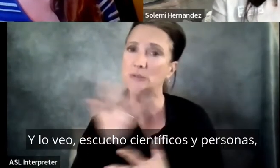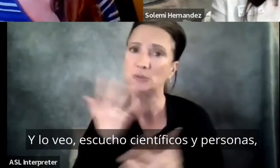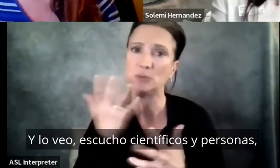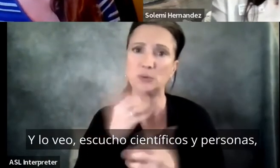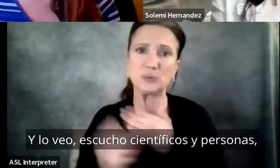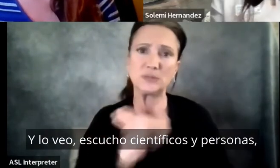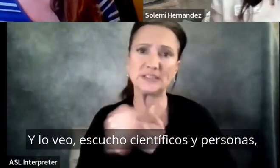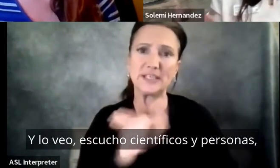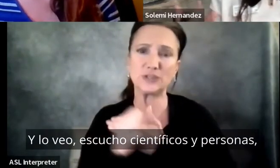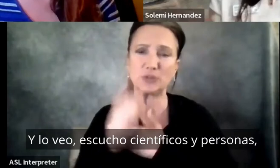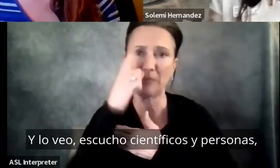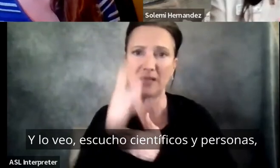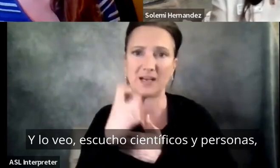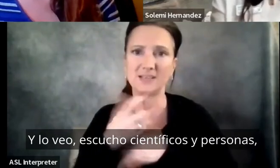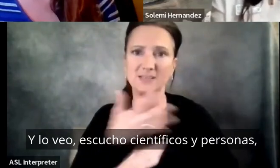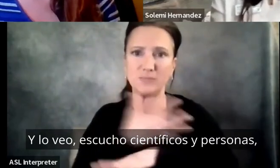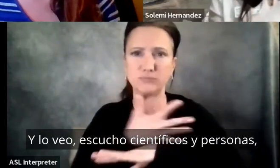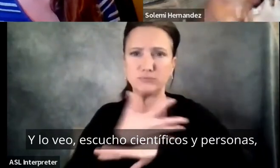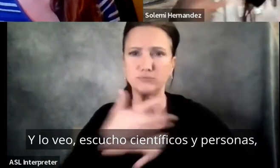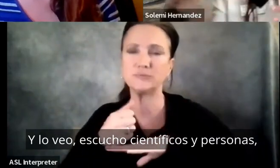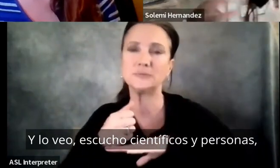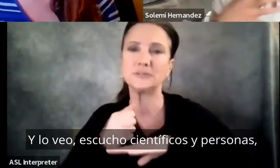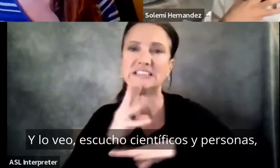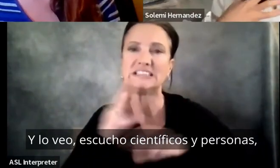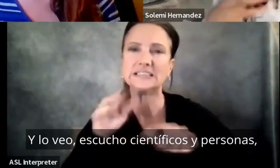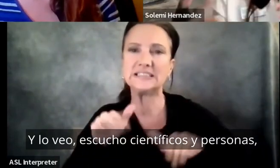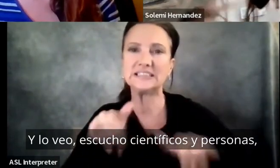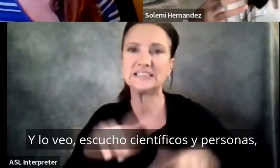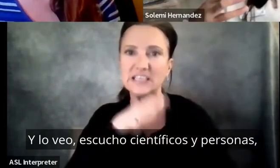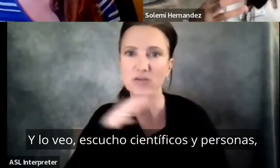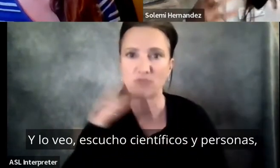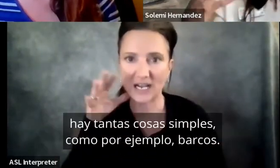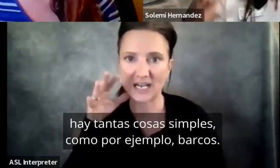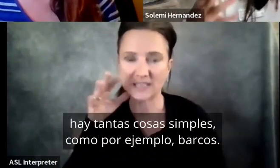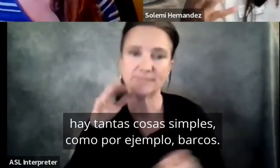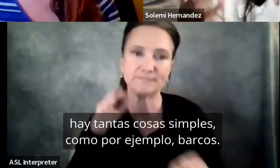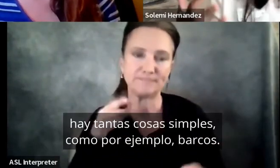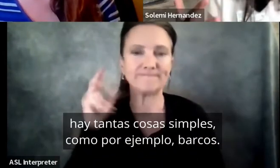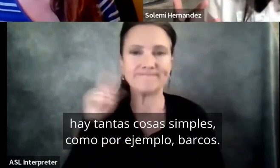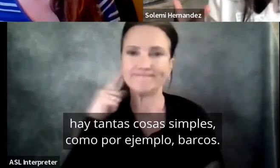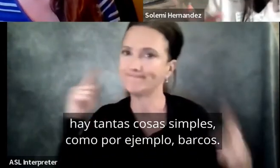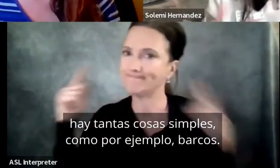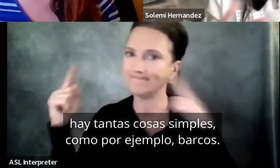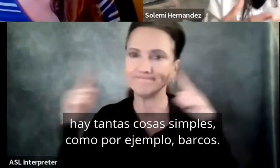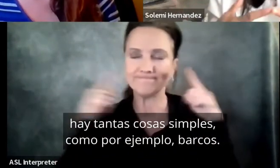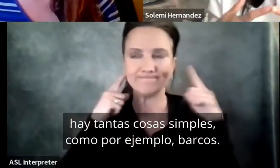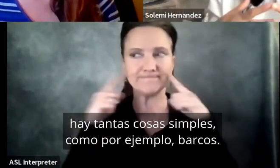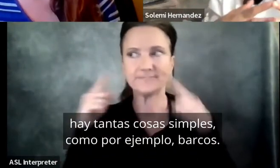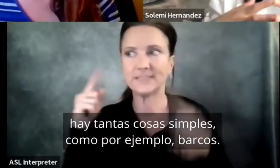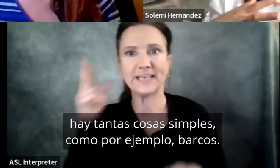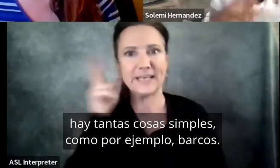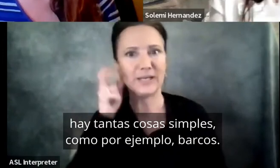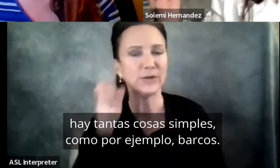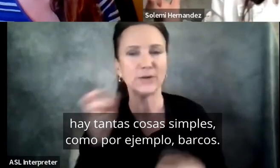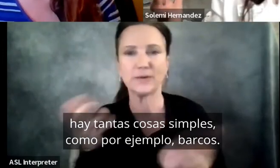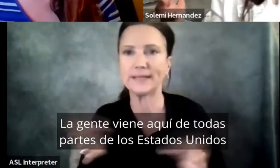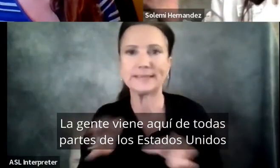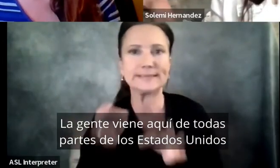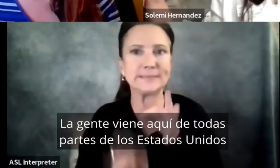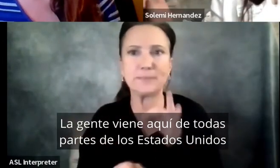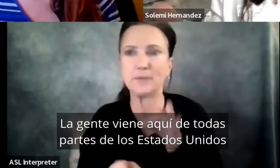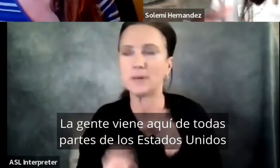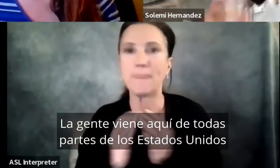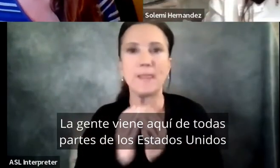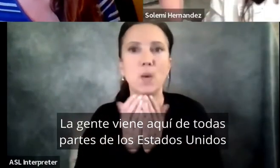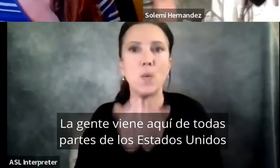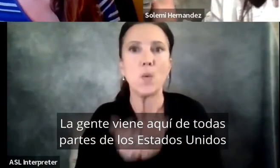And you know, and I see it, you know, I hear scientists and people, so many simple things, like for example, boats. People